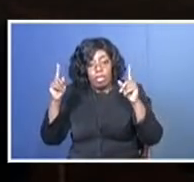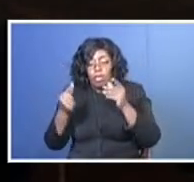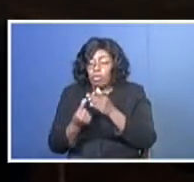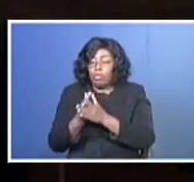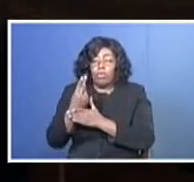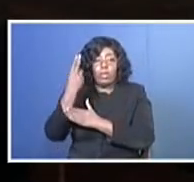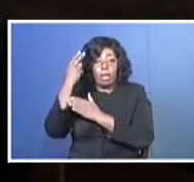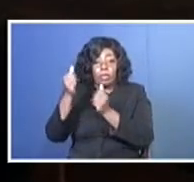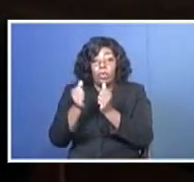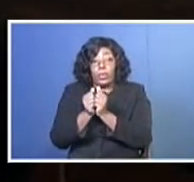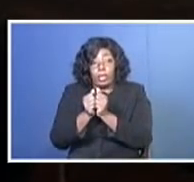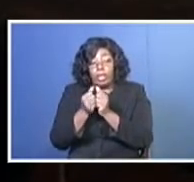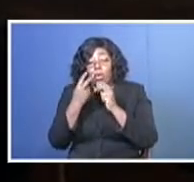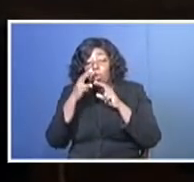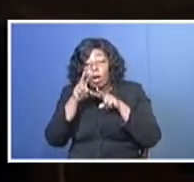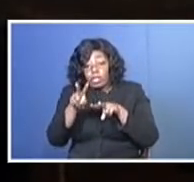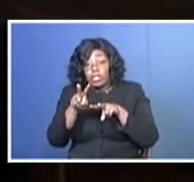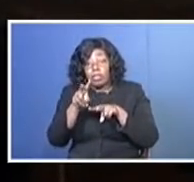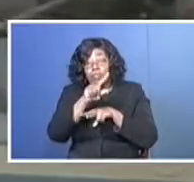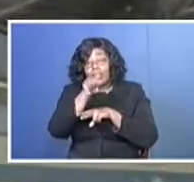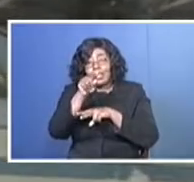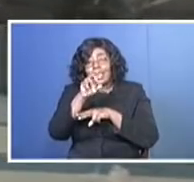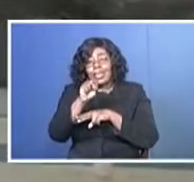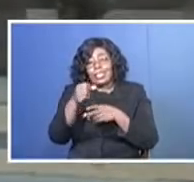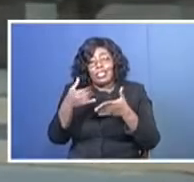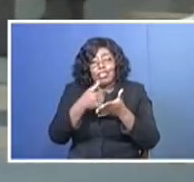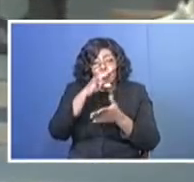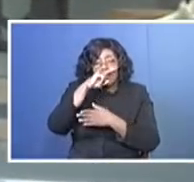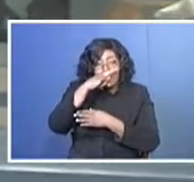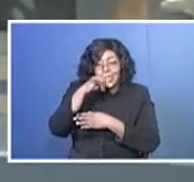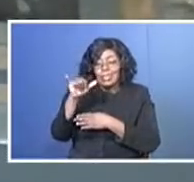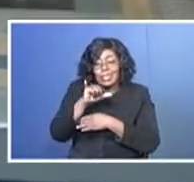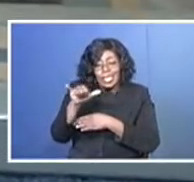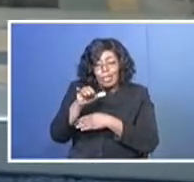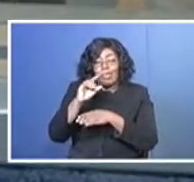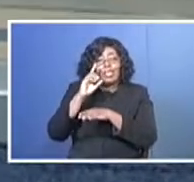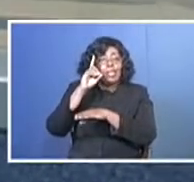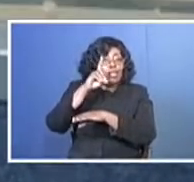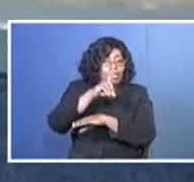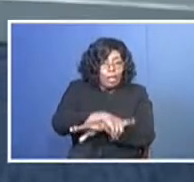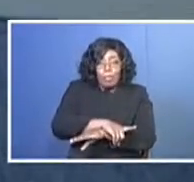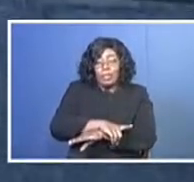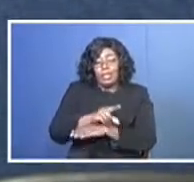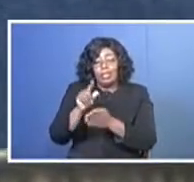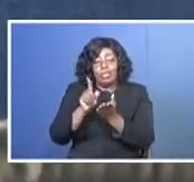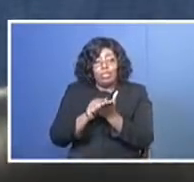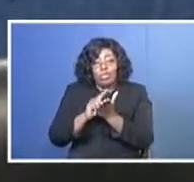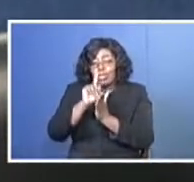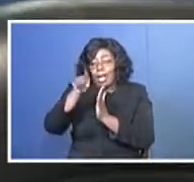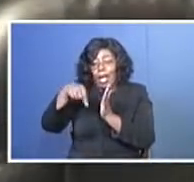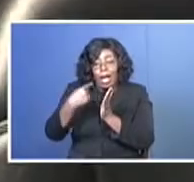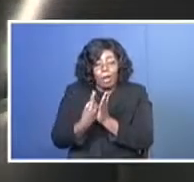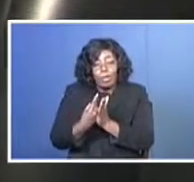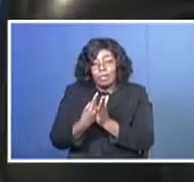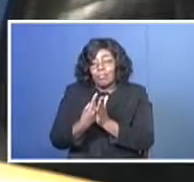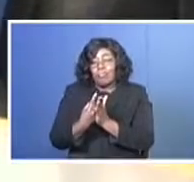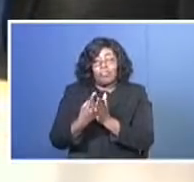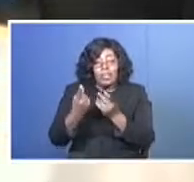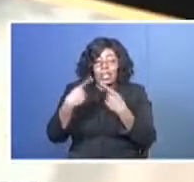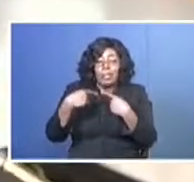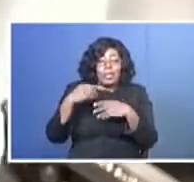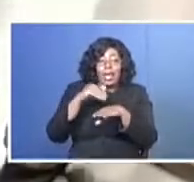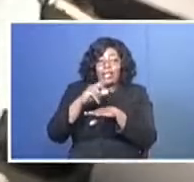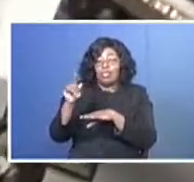with ZNS. And the new kids on the block, just how we dominate the news hour, we'll be coming at you at the